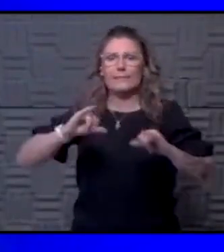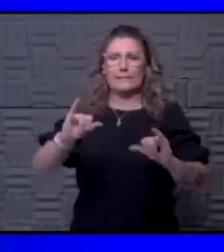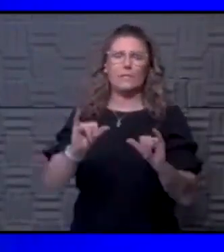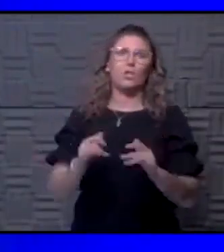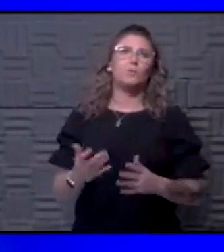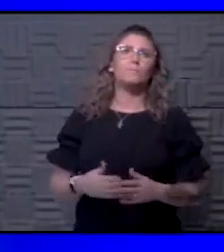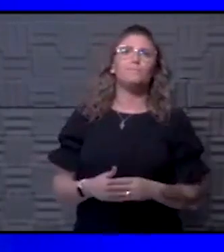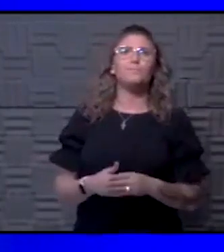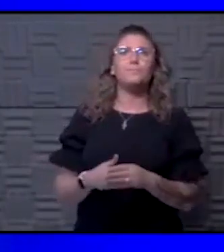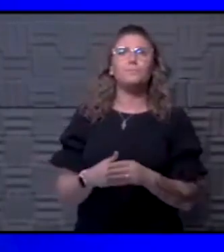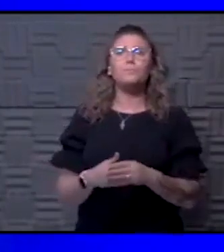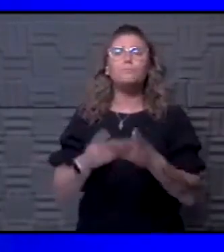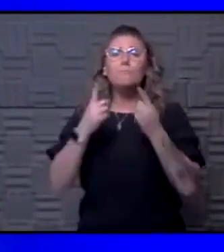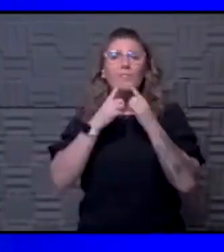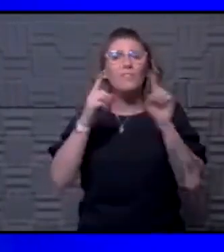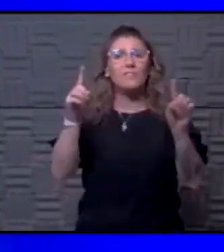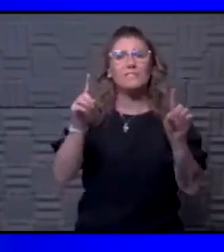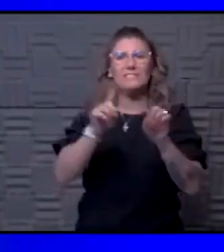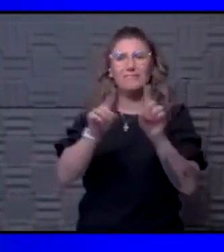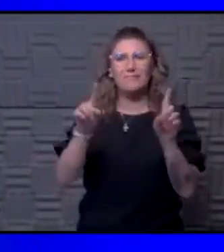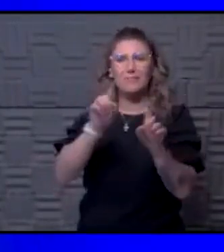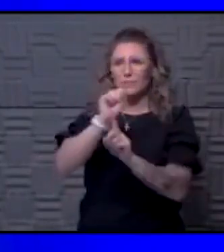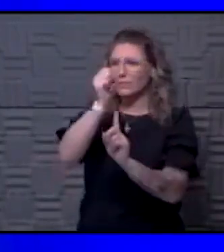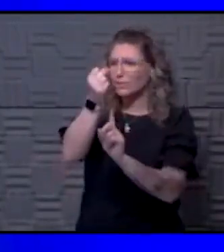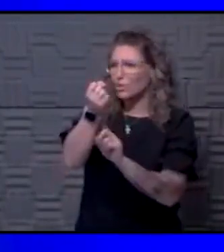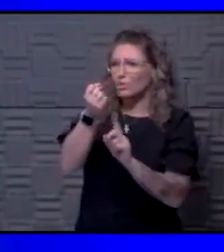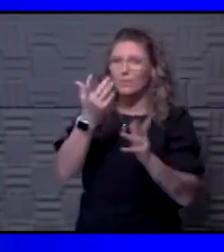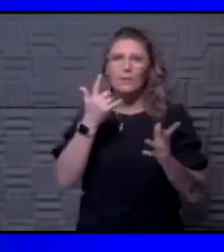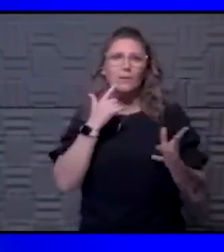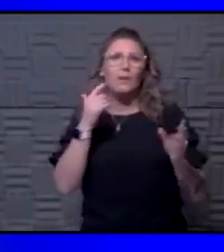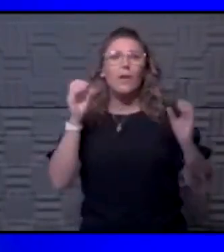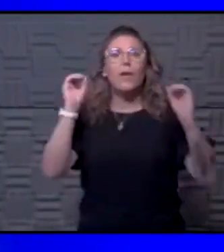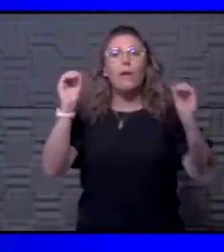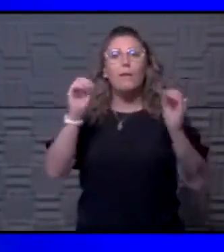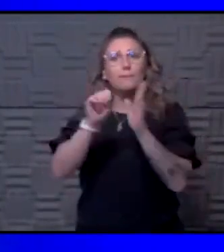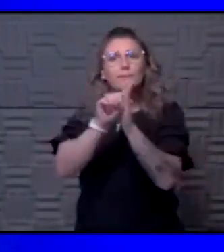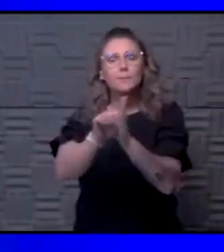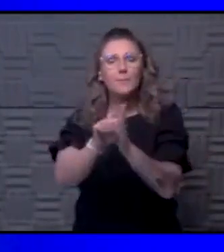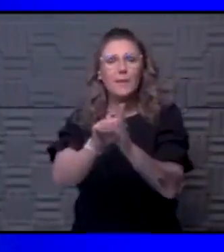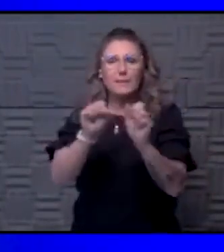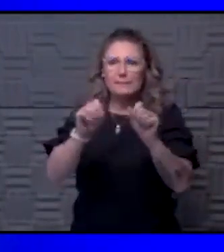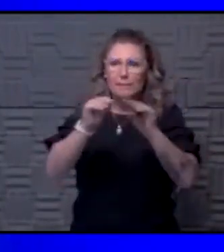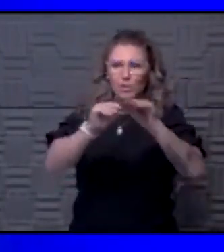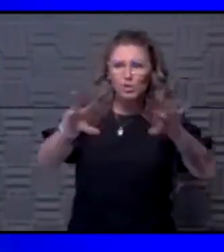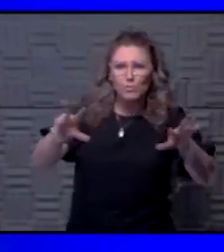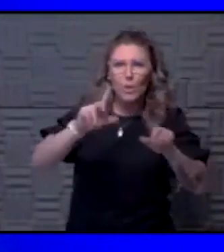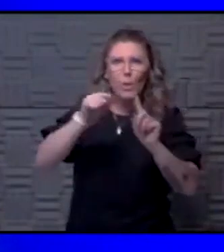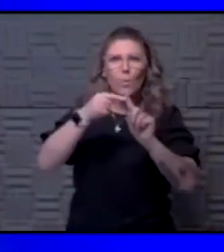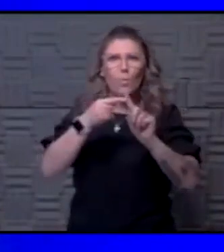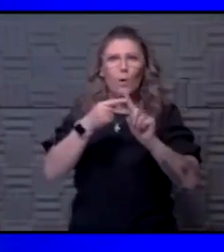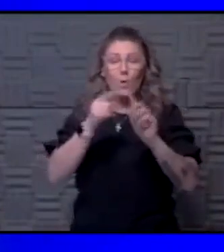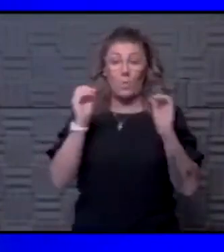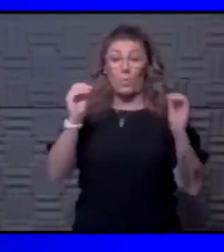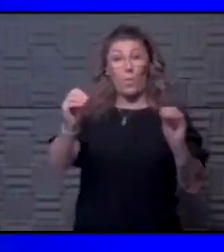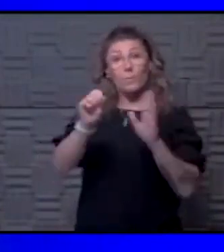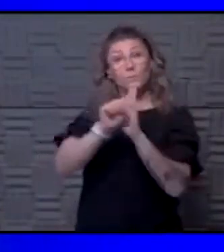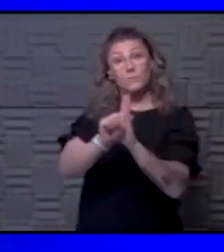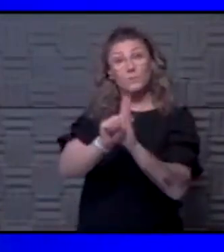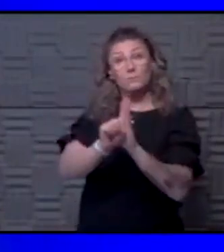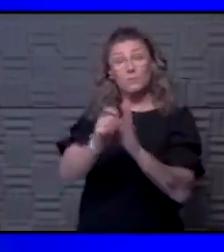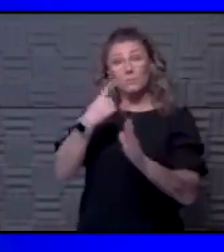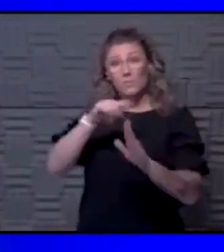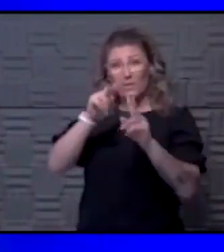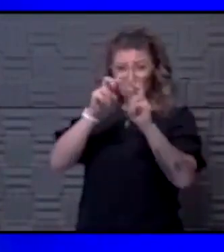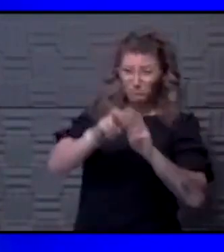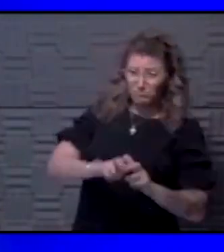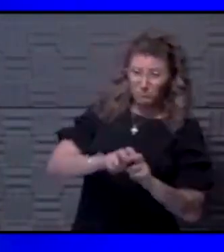at efficacy in different situations. We've talked about asymptomatic spread. Can you spread the virus when you don't have any symptoms? So